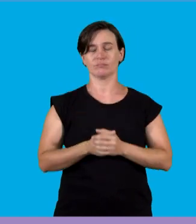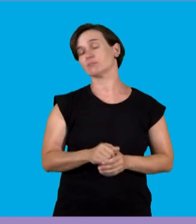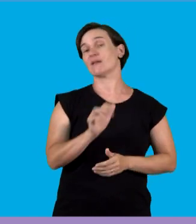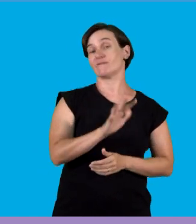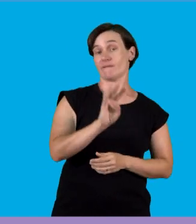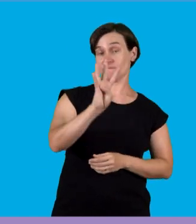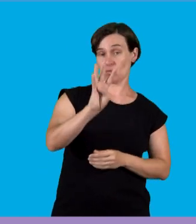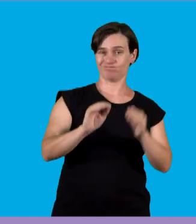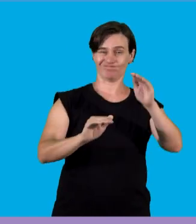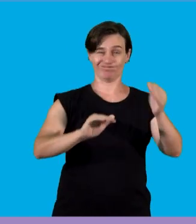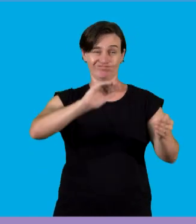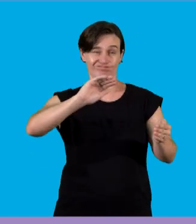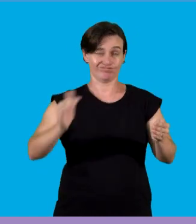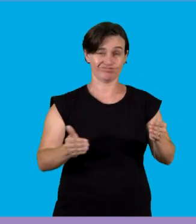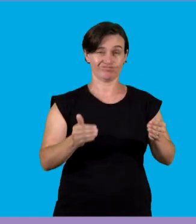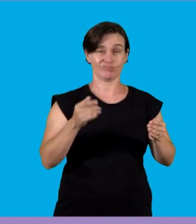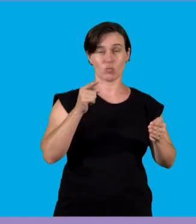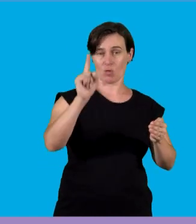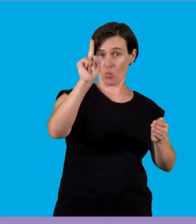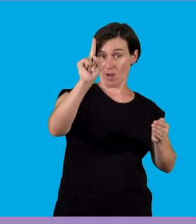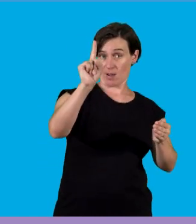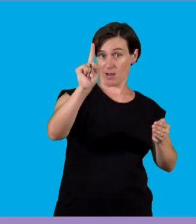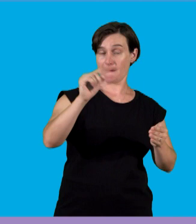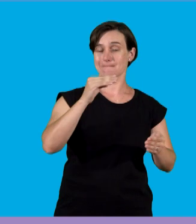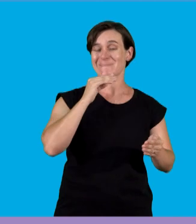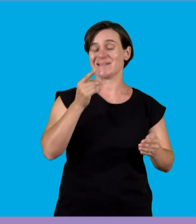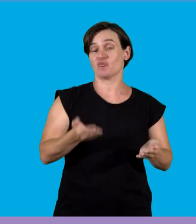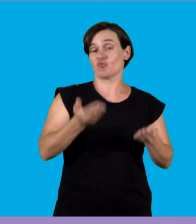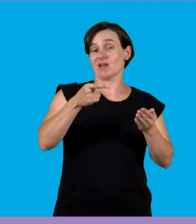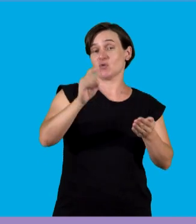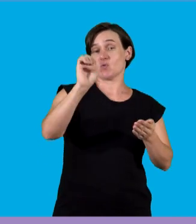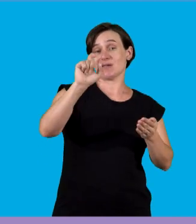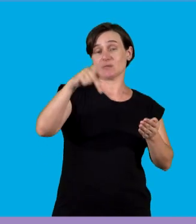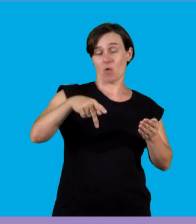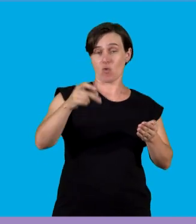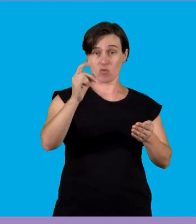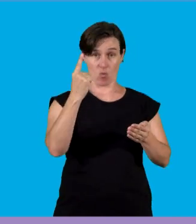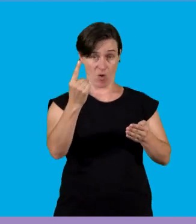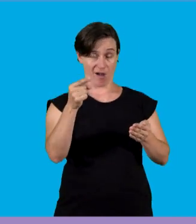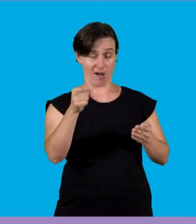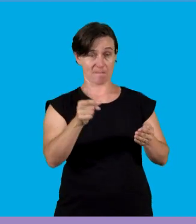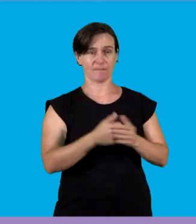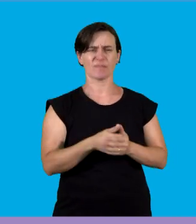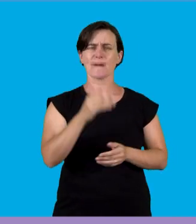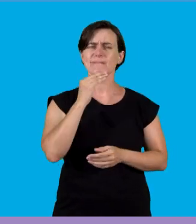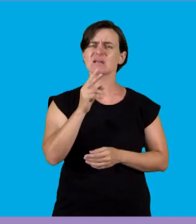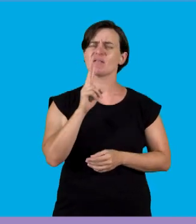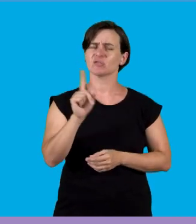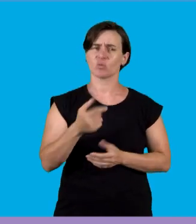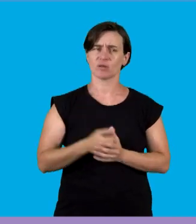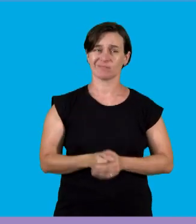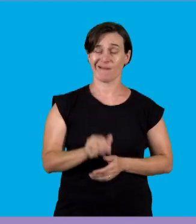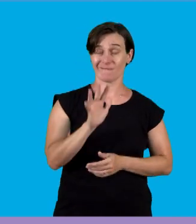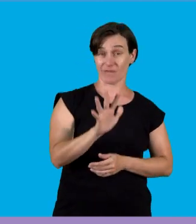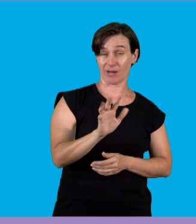here? We have 5 exponent 4 raised to the exponent of 1. So that is going